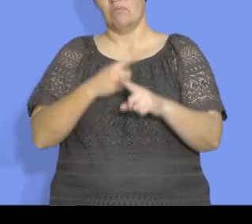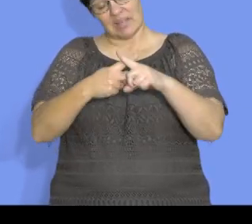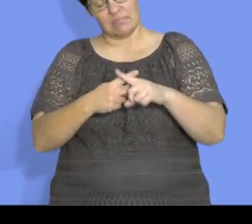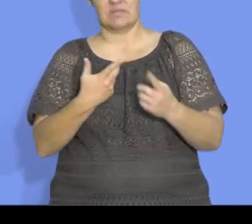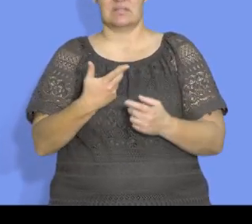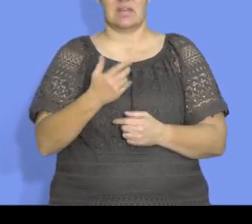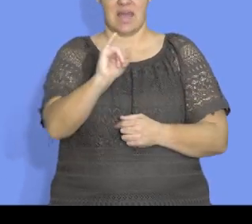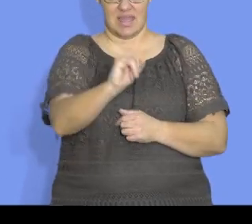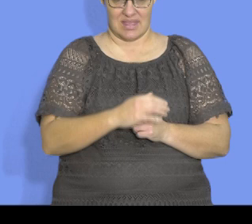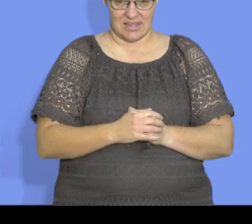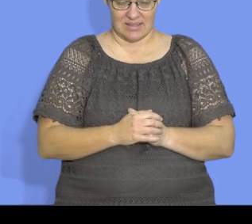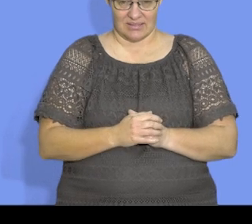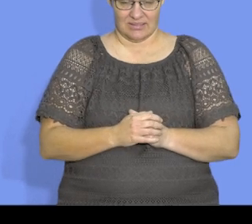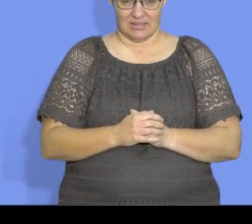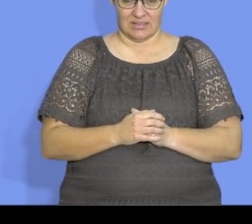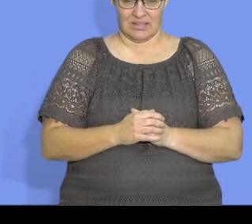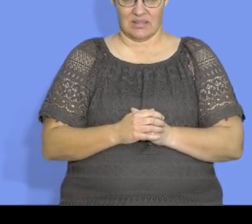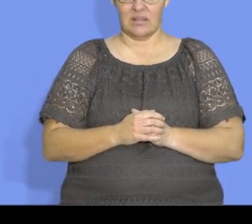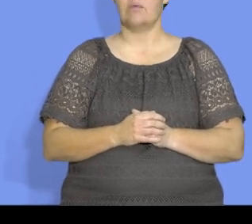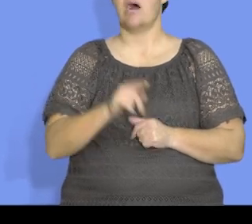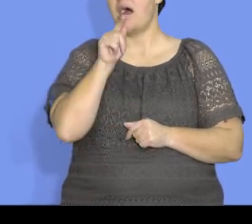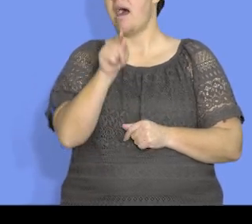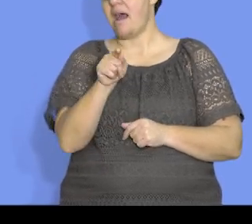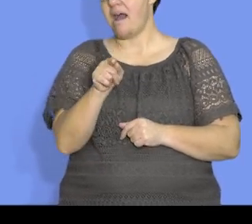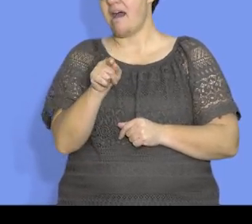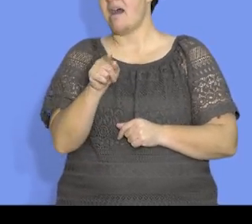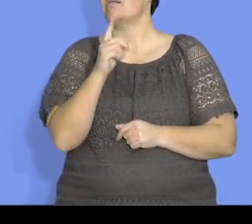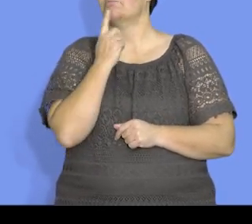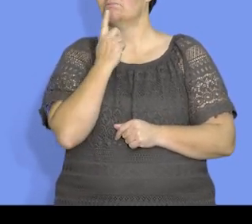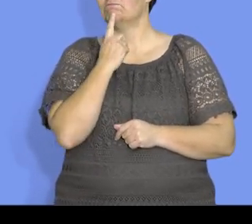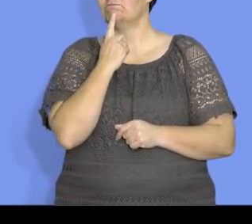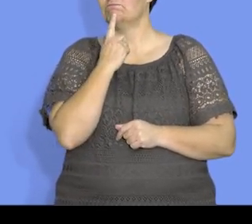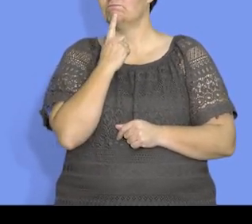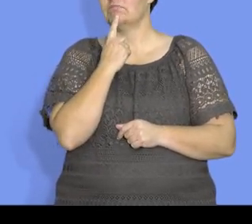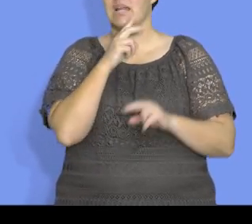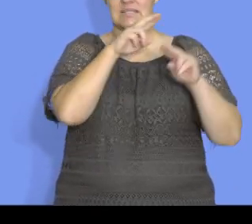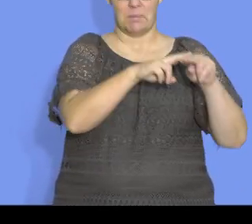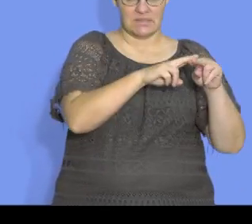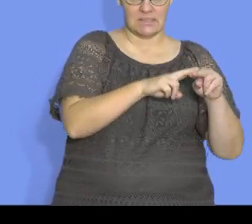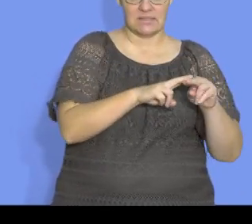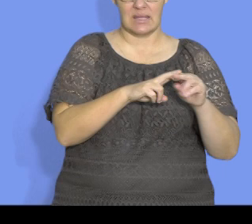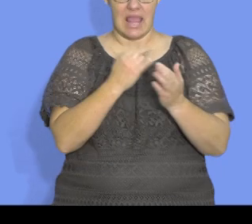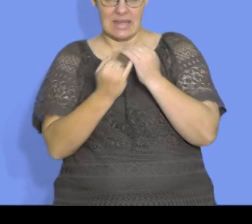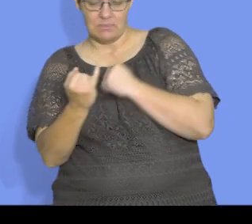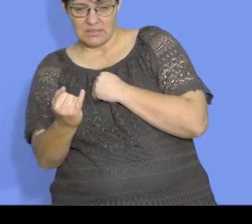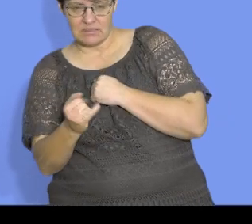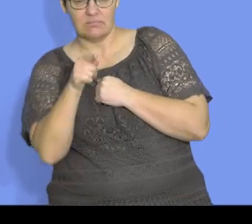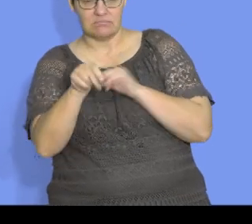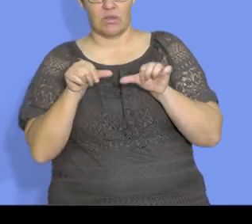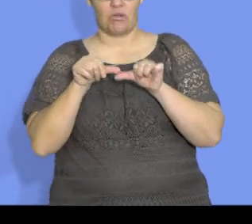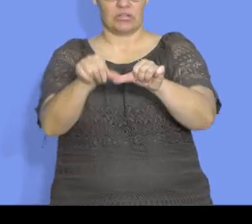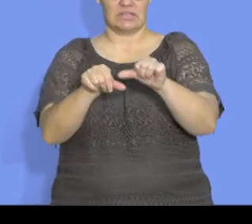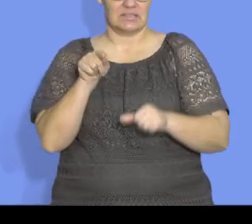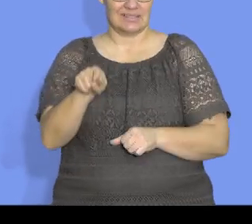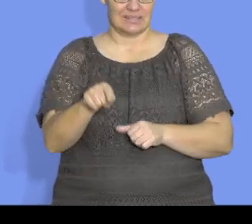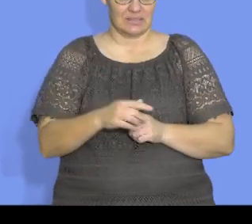I. Now that one is the dependent variable, this is the independent variable, and that's the